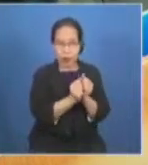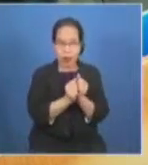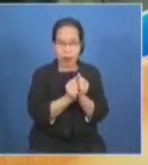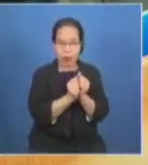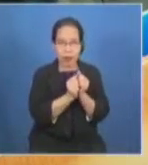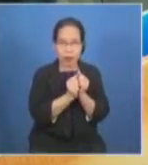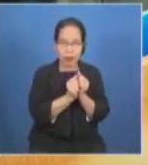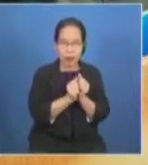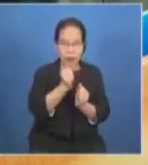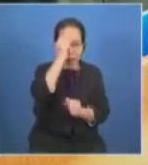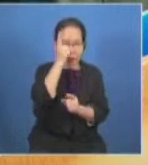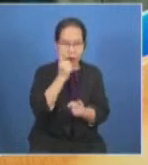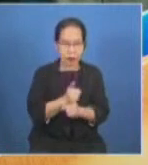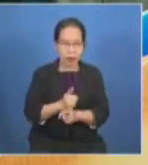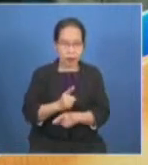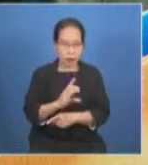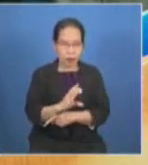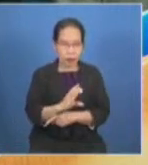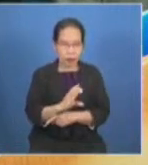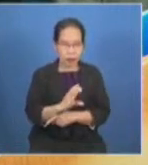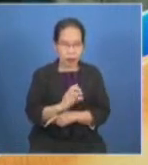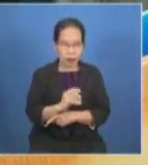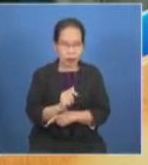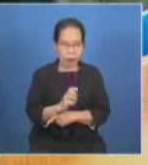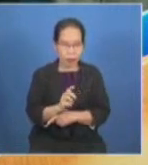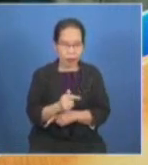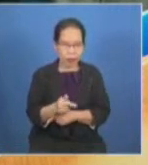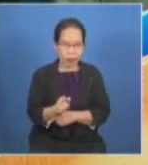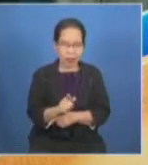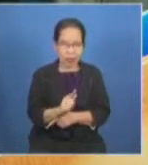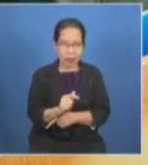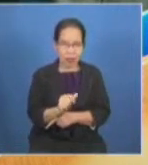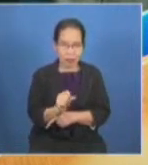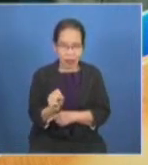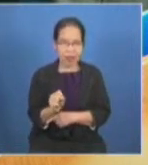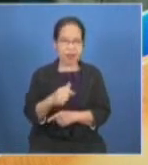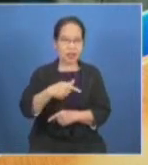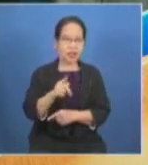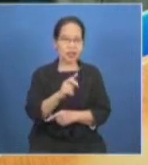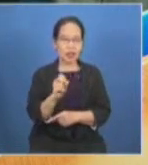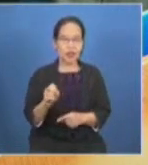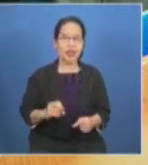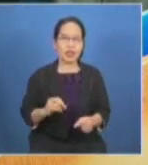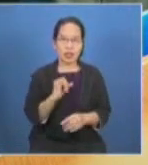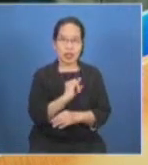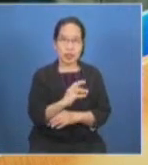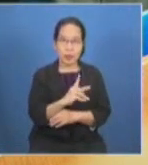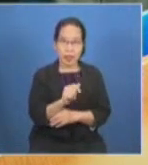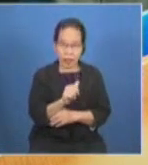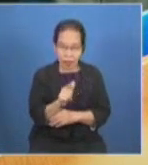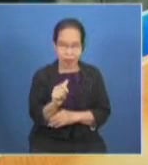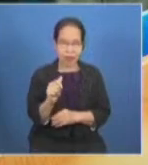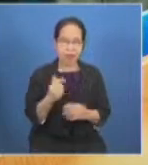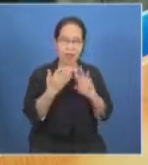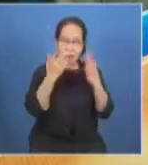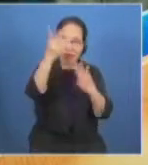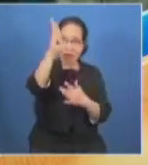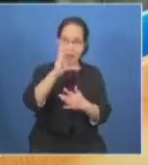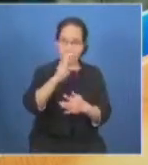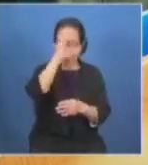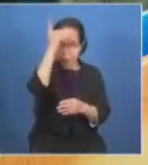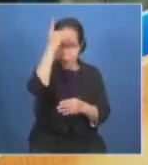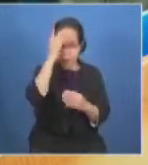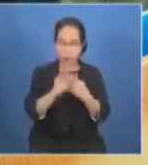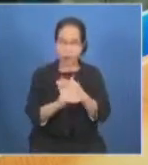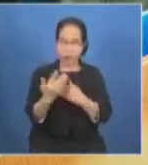Tonight, with us are our brother in Kabarugis Quirino and some of our brethren from Isabela. And we